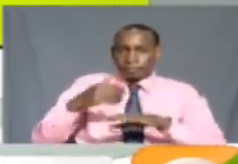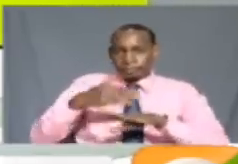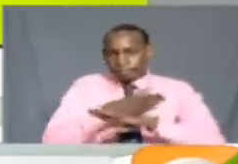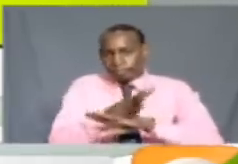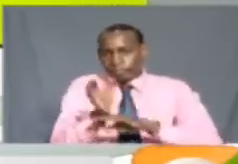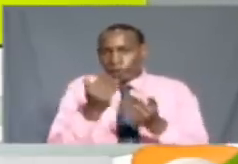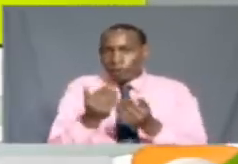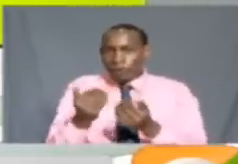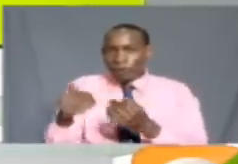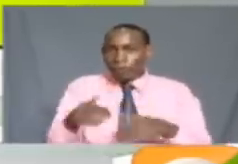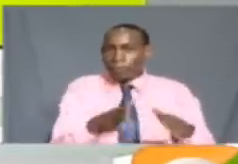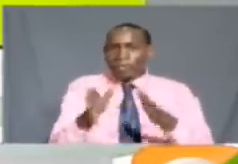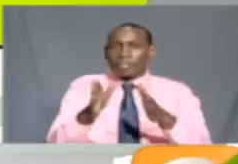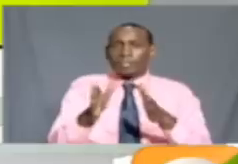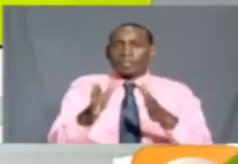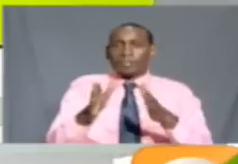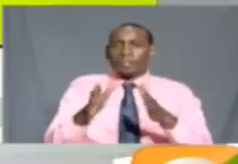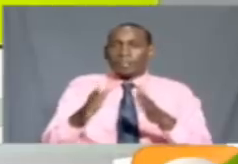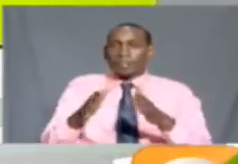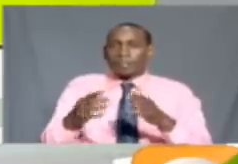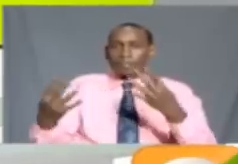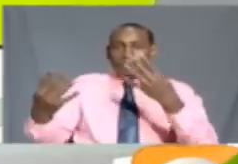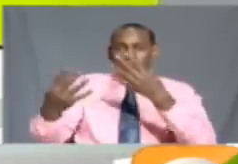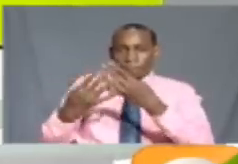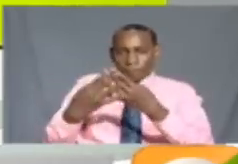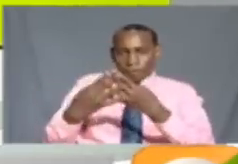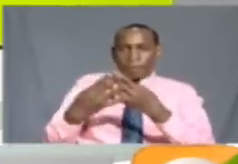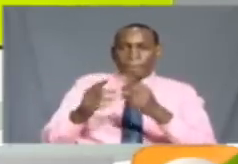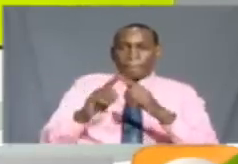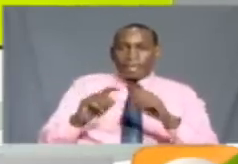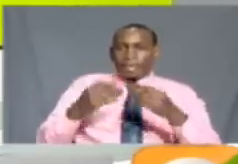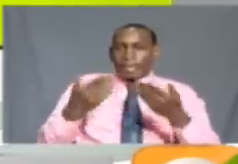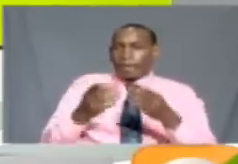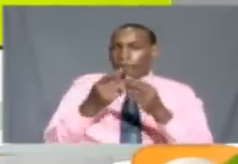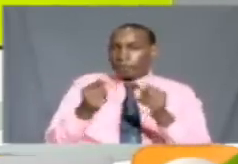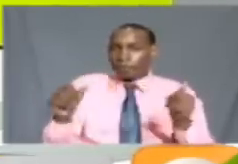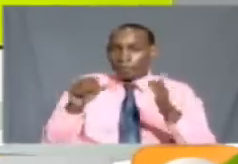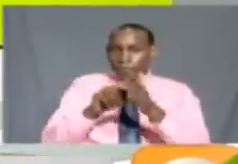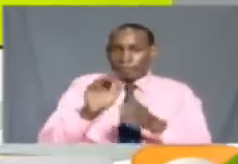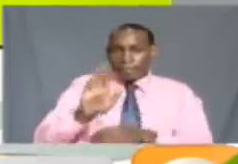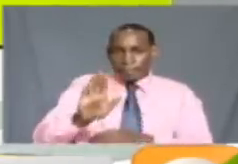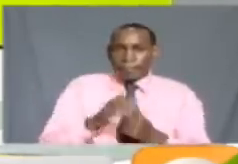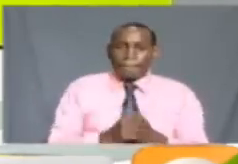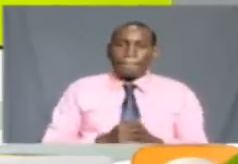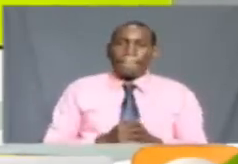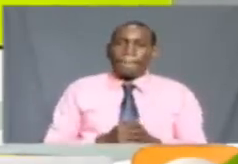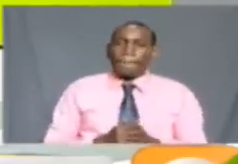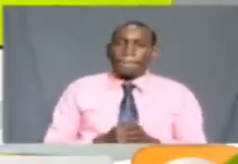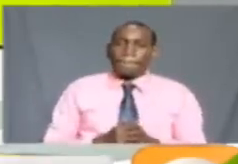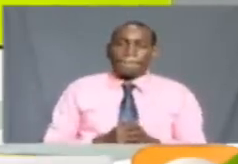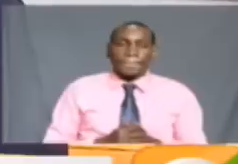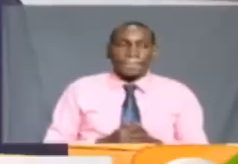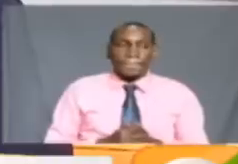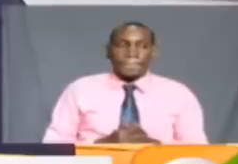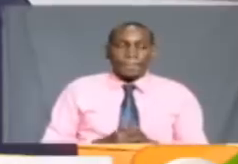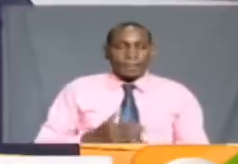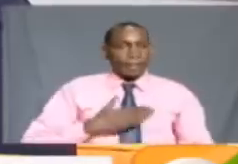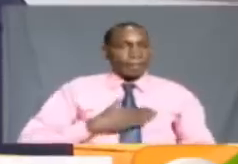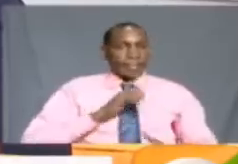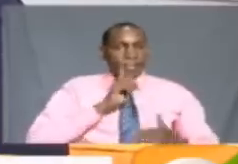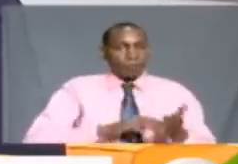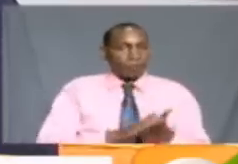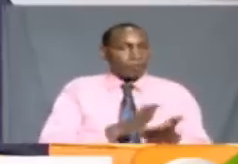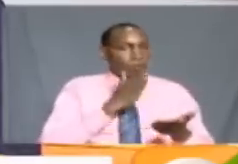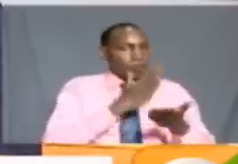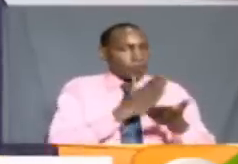tool to bring someone down. But how do we deal with that problem? Actually, I'll say you're right